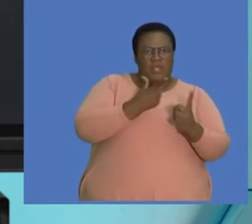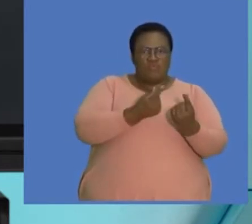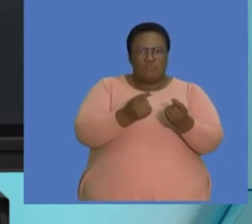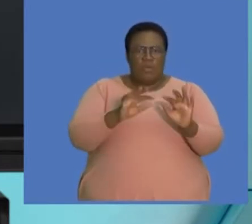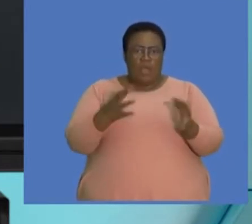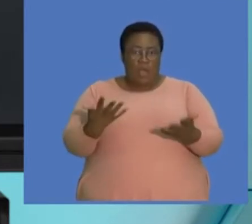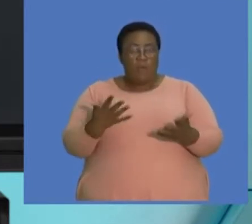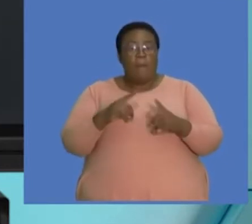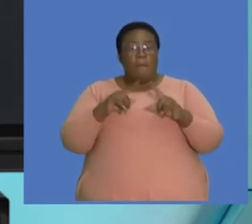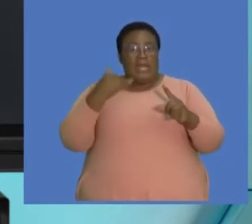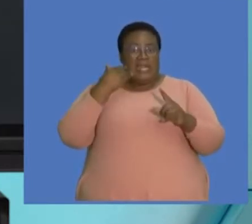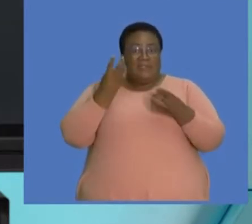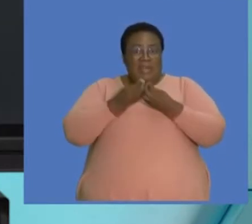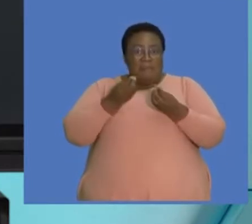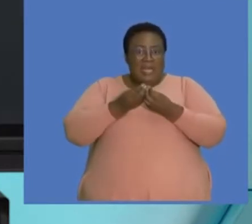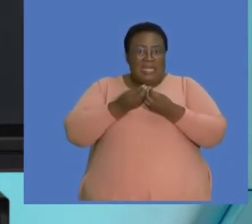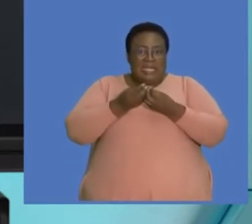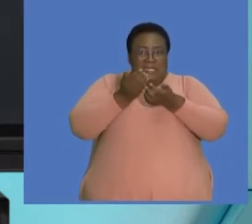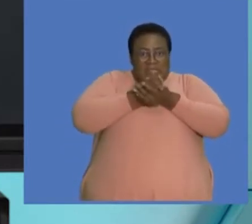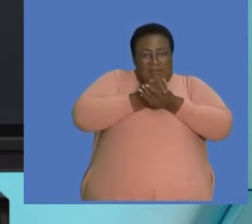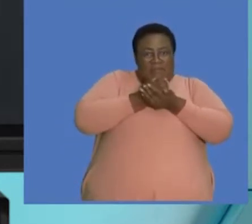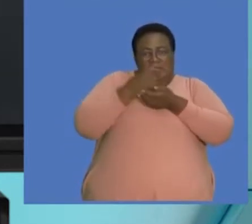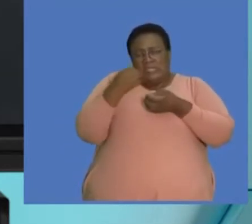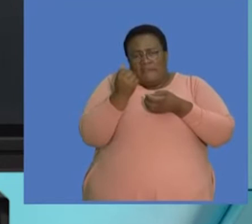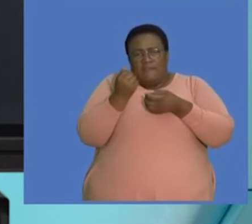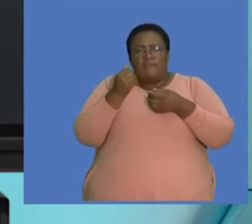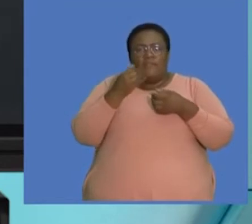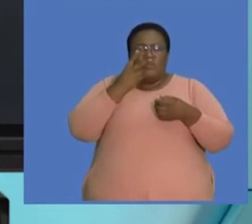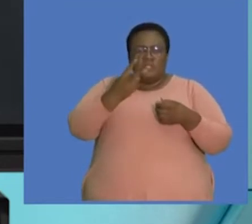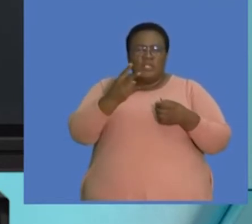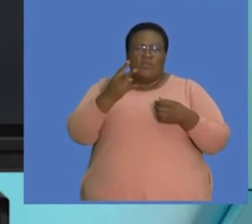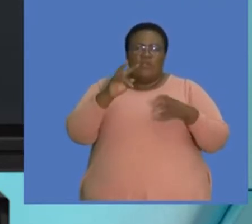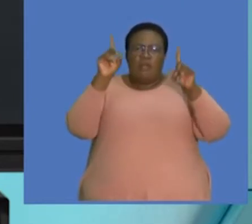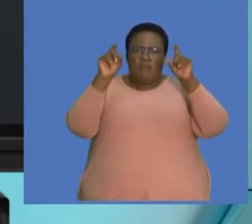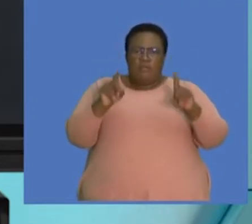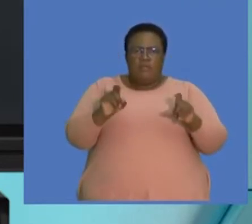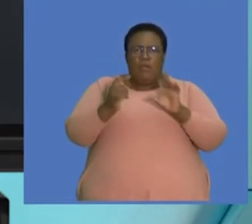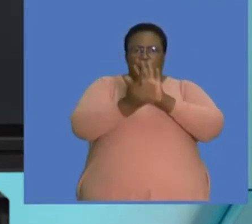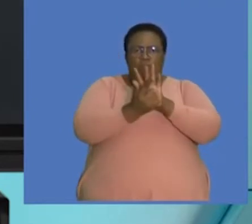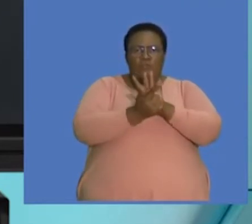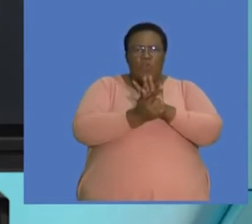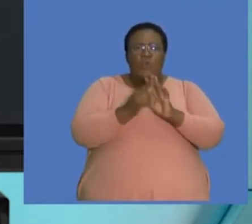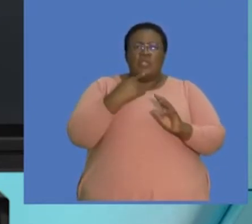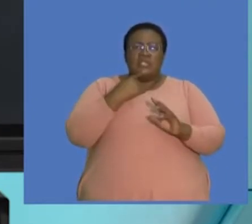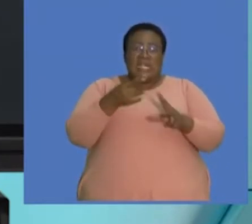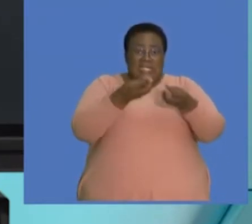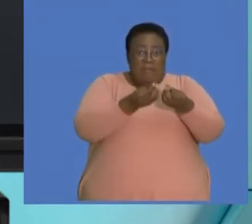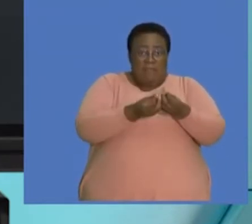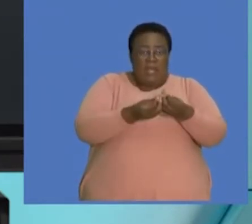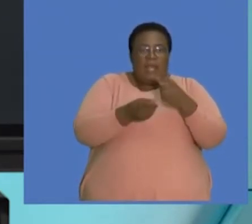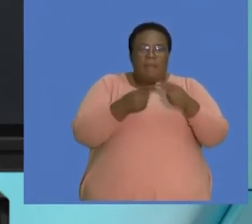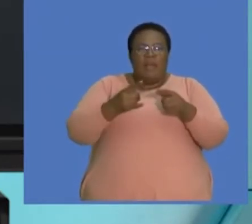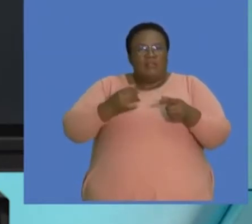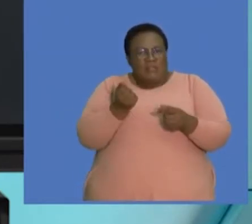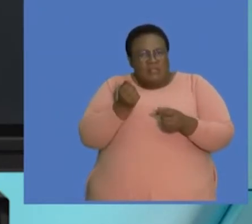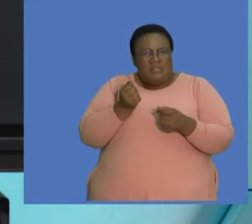now, when something is conserved, you know, you'd realize that with all these principles or law that suggest something